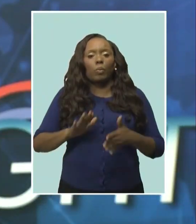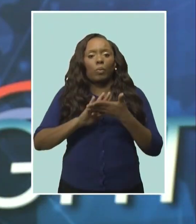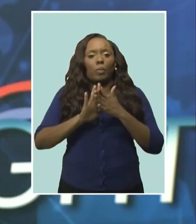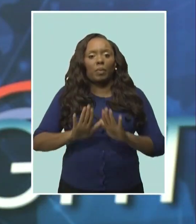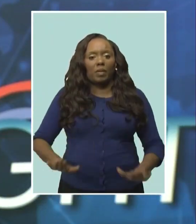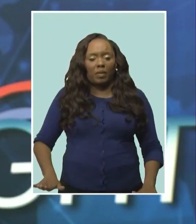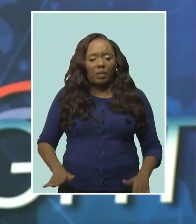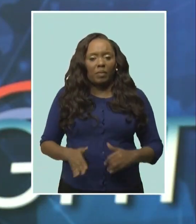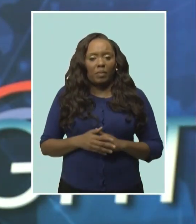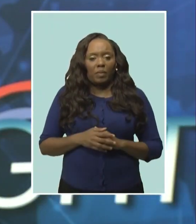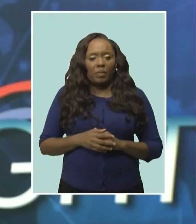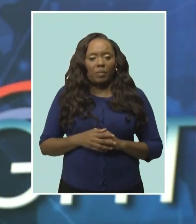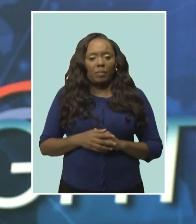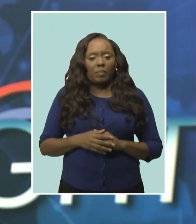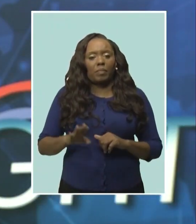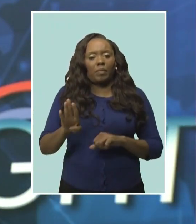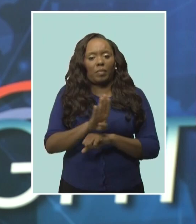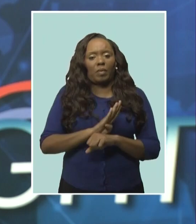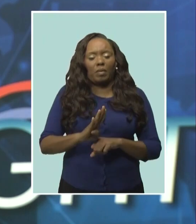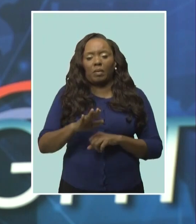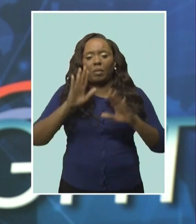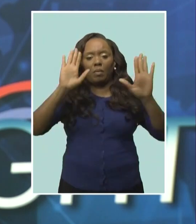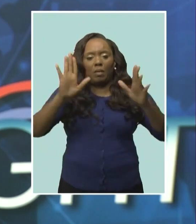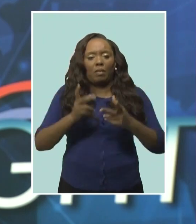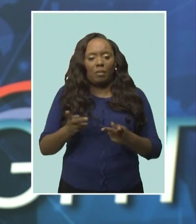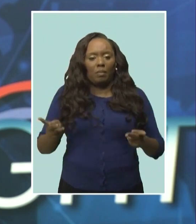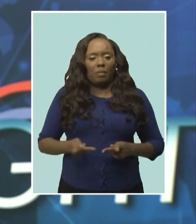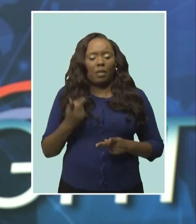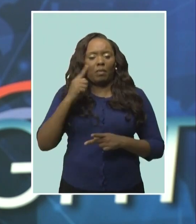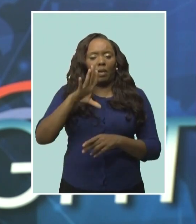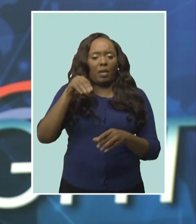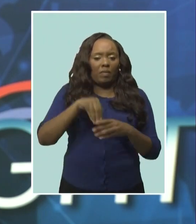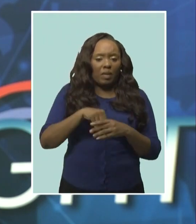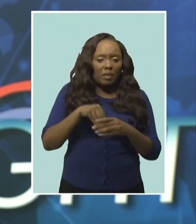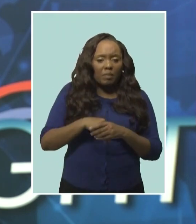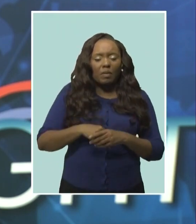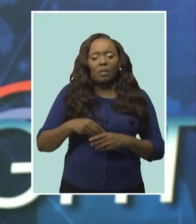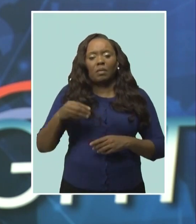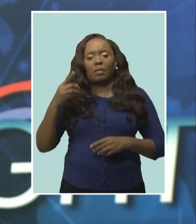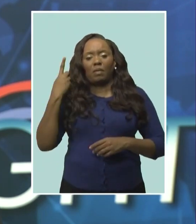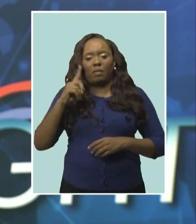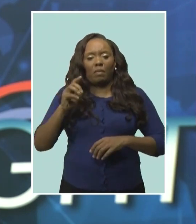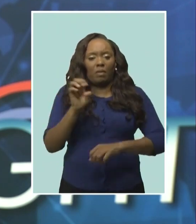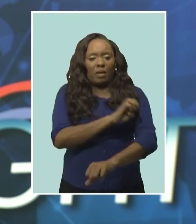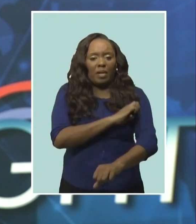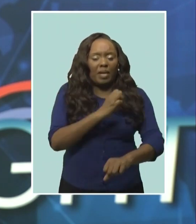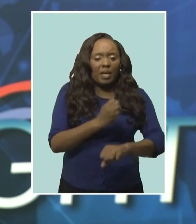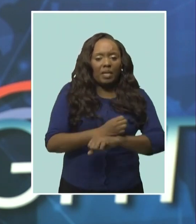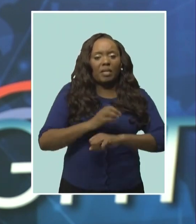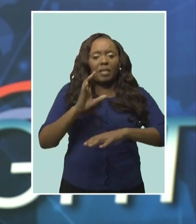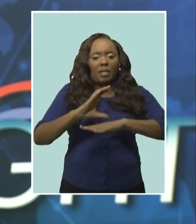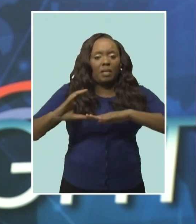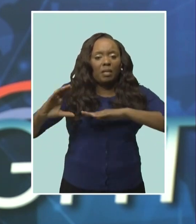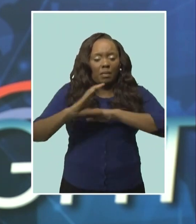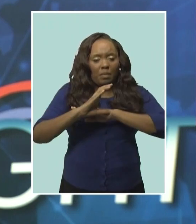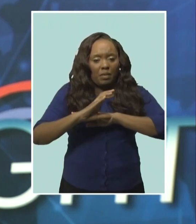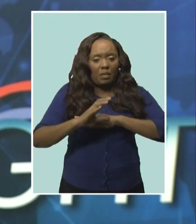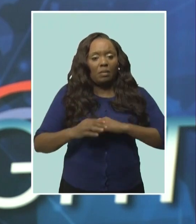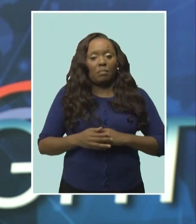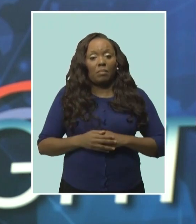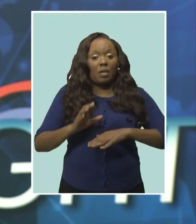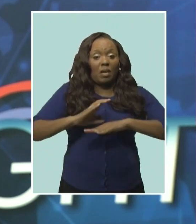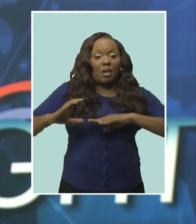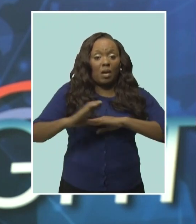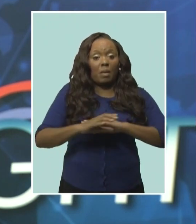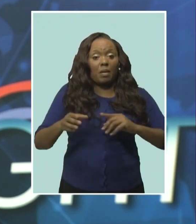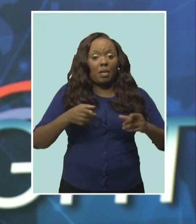Barbados is seen as an excellent hub to serve as a platform for investments in the region's energy sector. Regional Director for the Americas